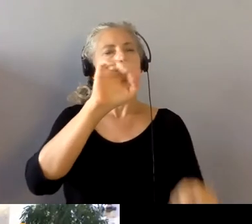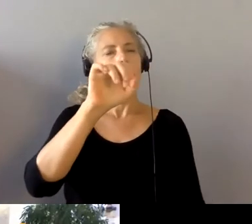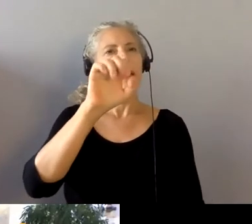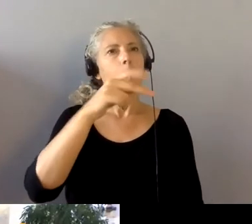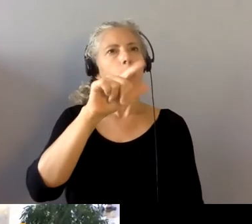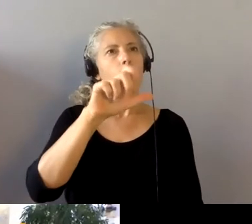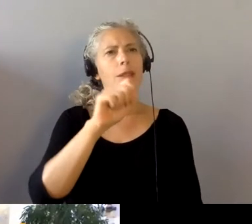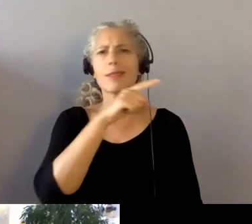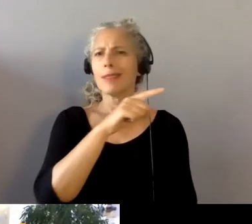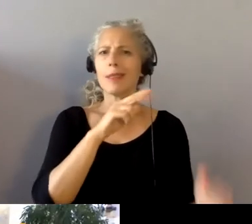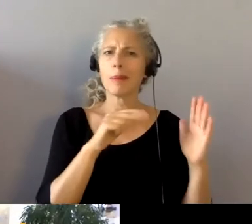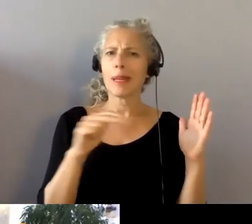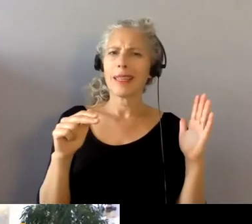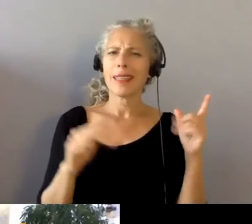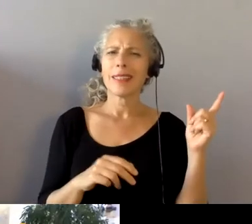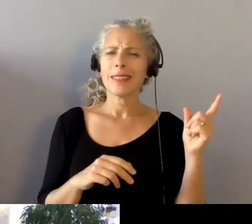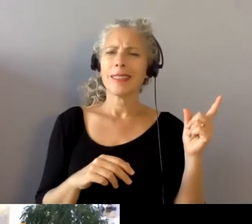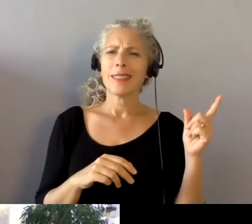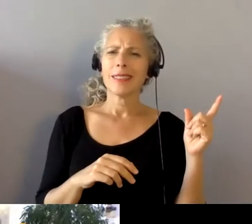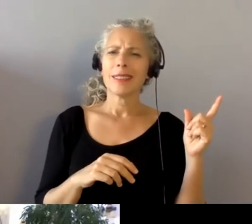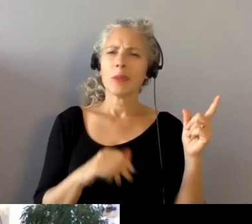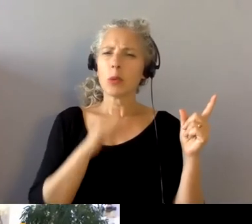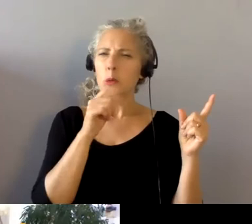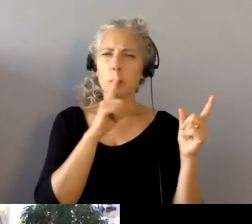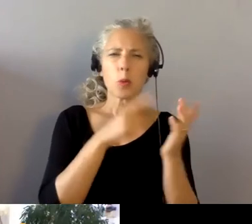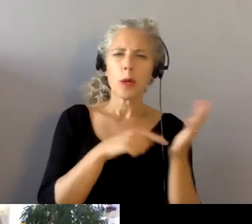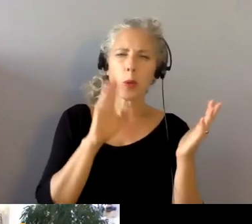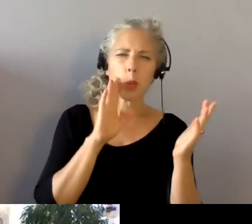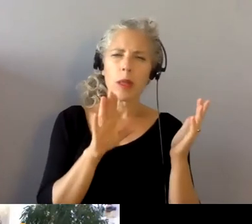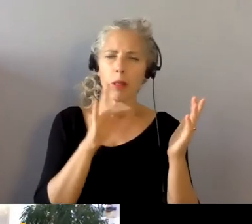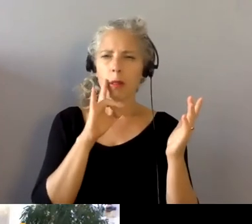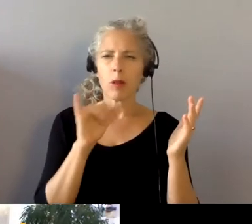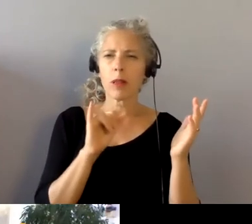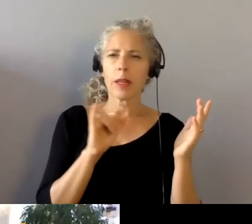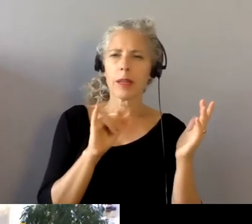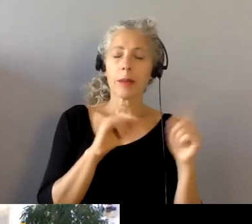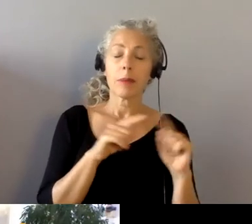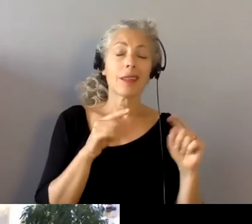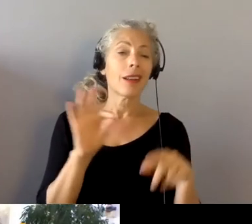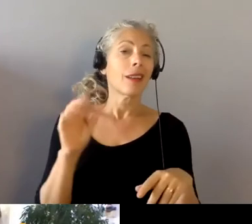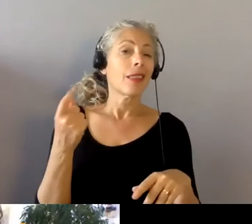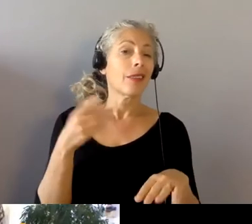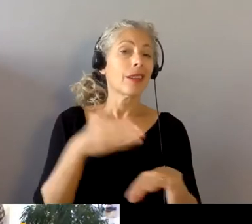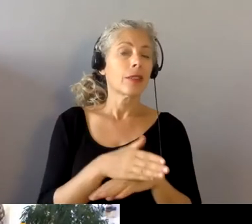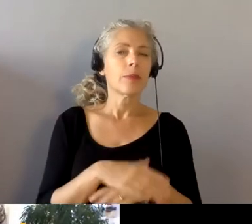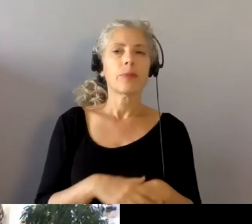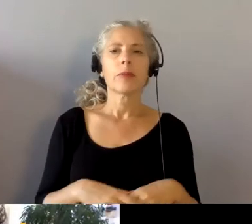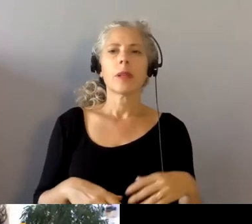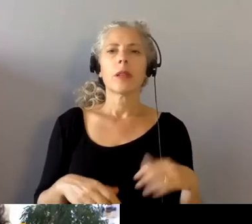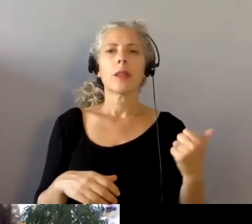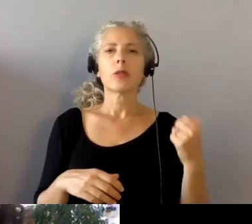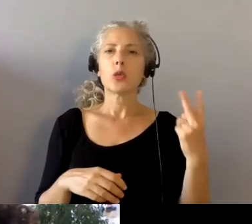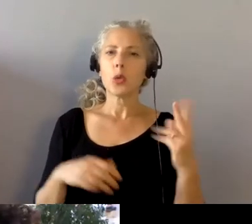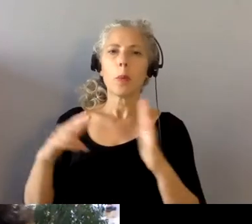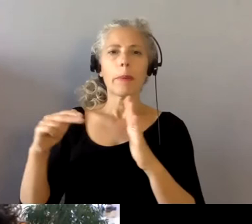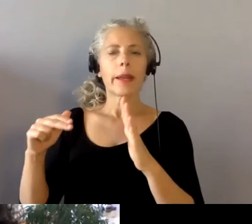took time to get to what that would be, but it was after 9/11. The other two paintings were very informed by that